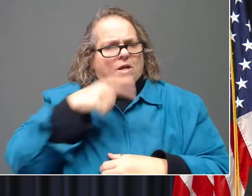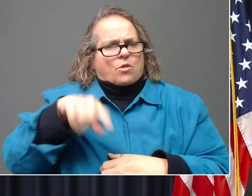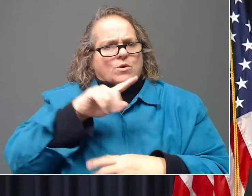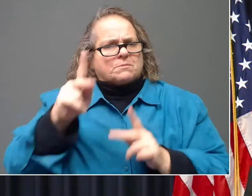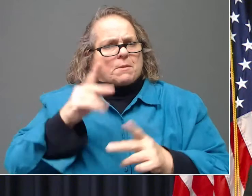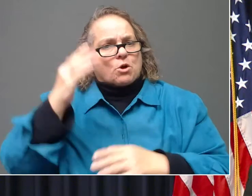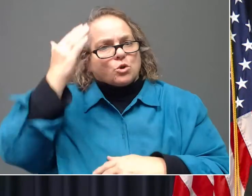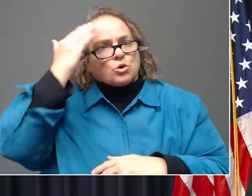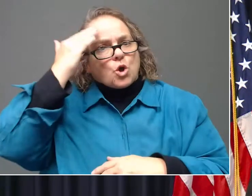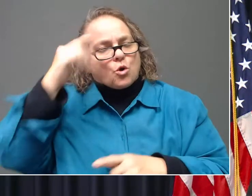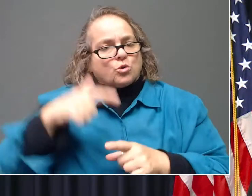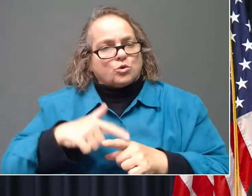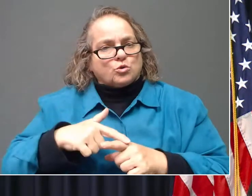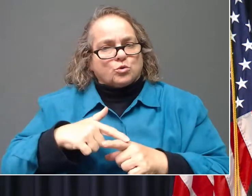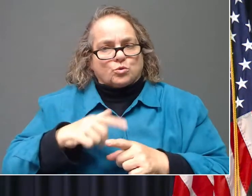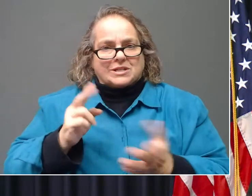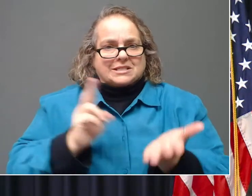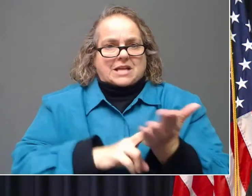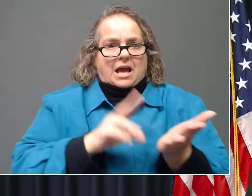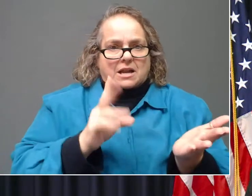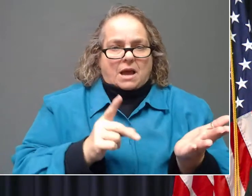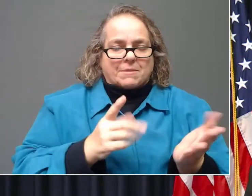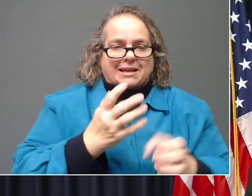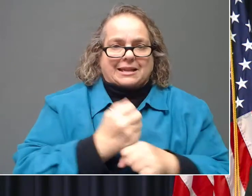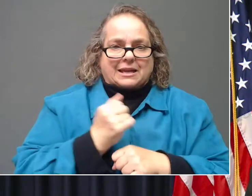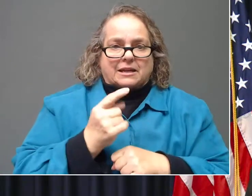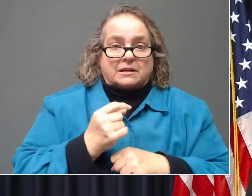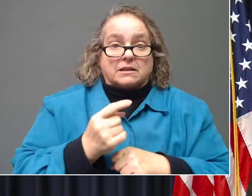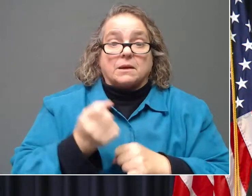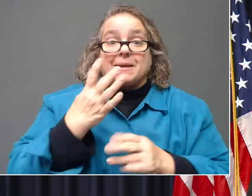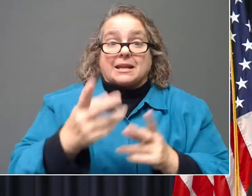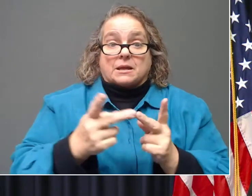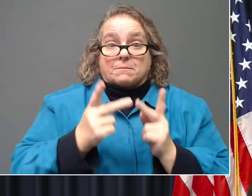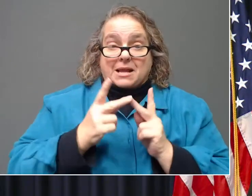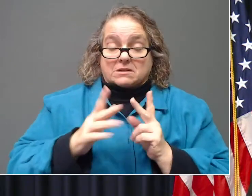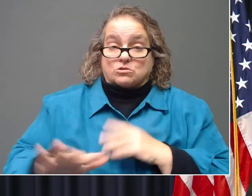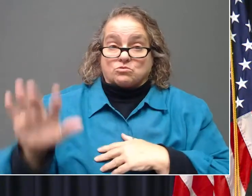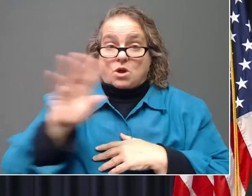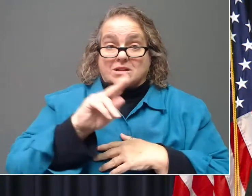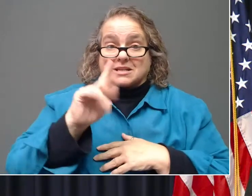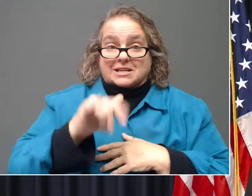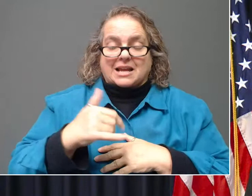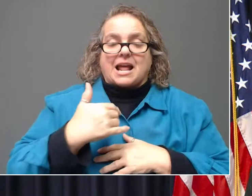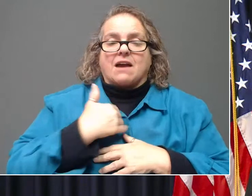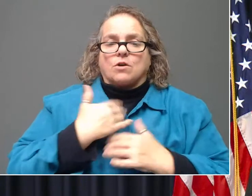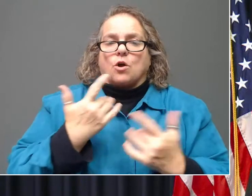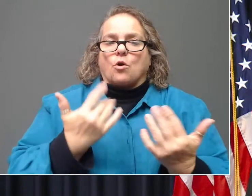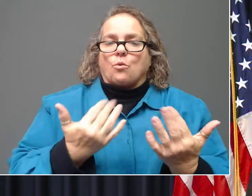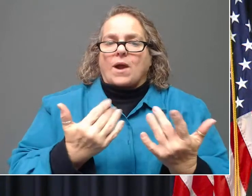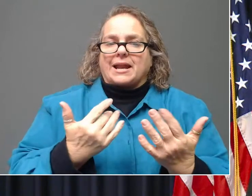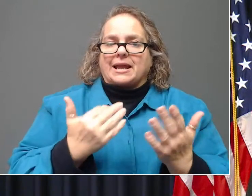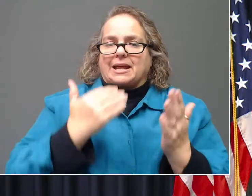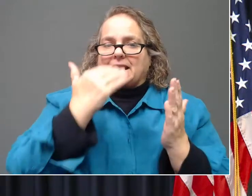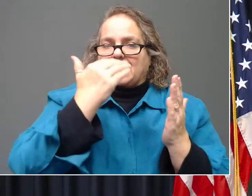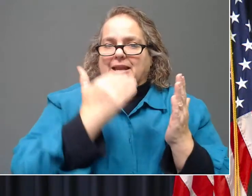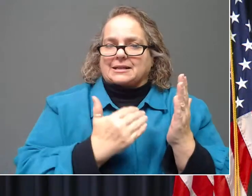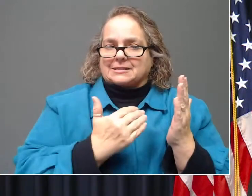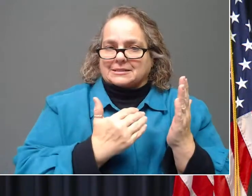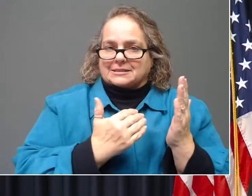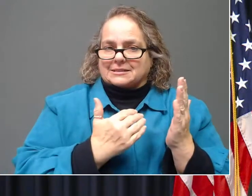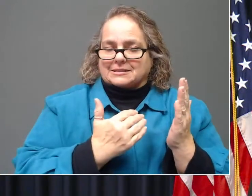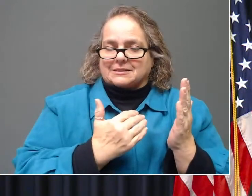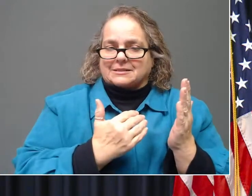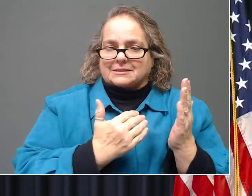there, right now, in many places across Kentucky, there are waiting lists that go into even 1C.